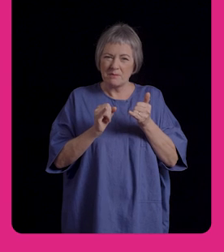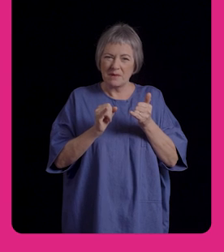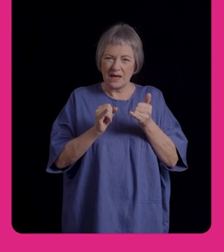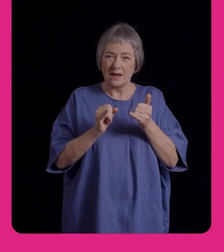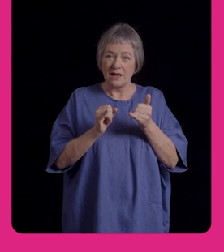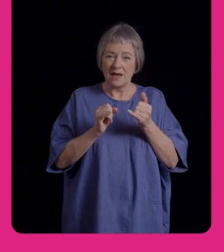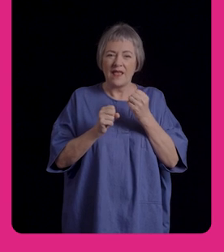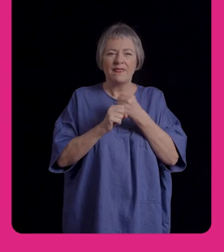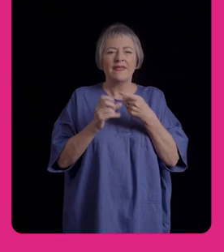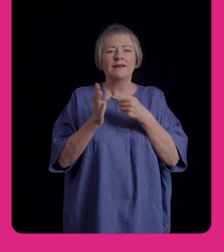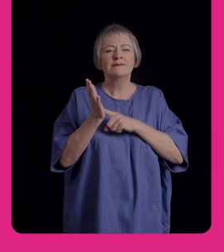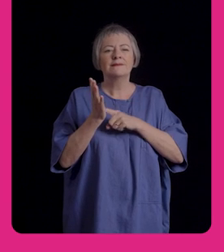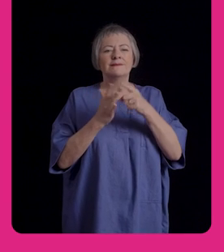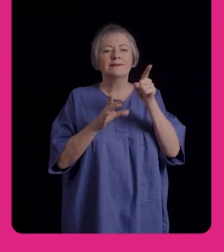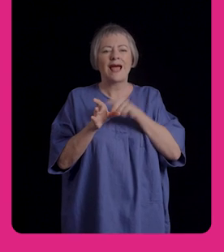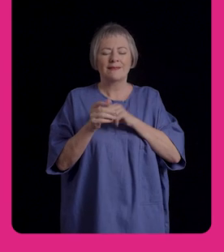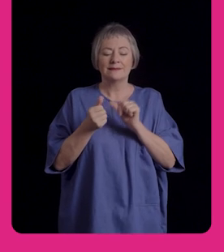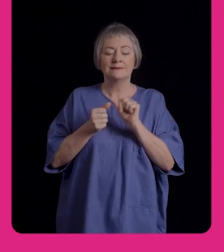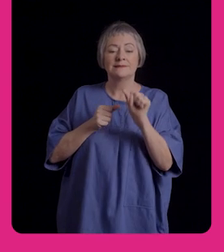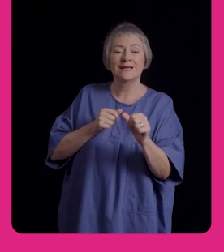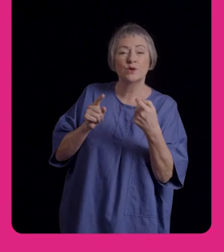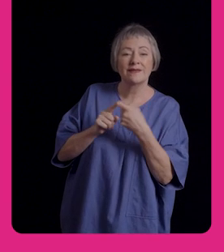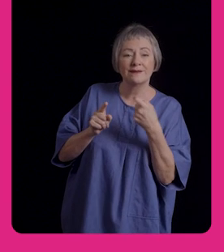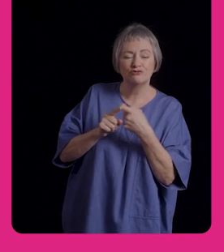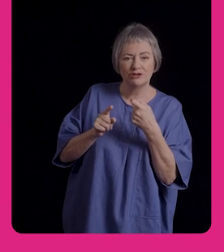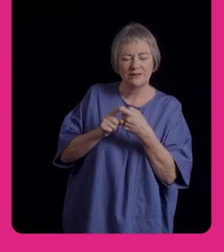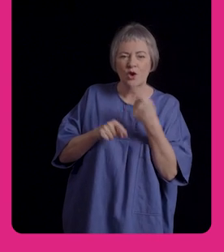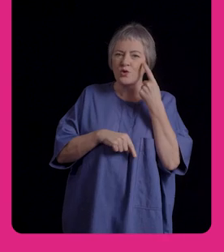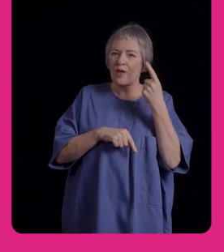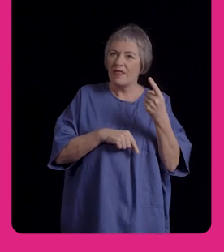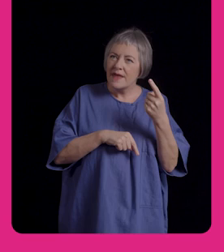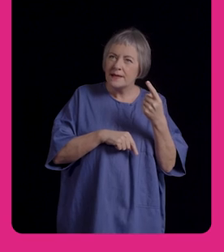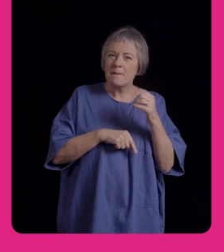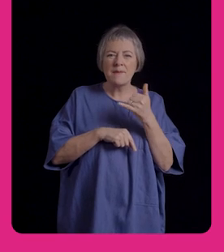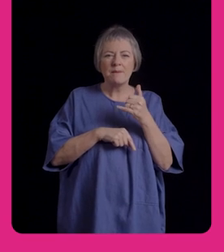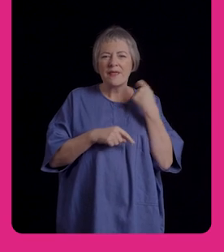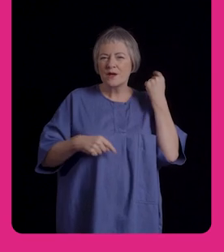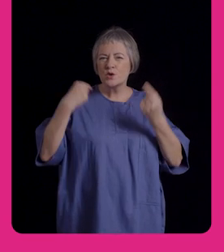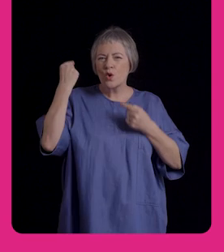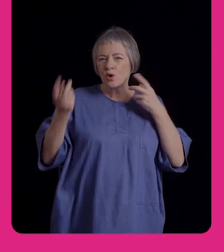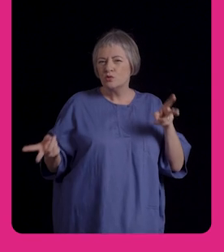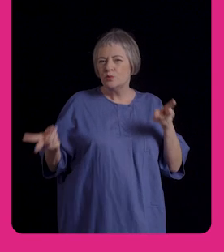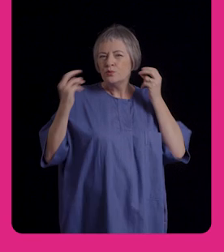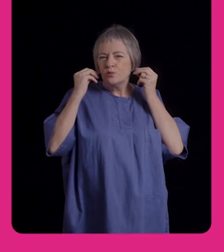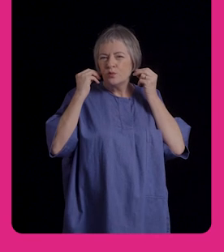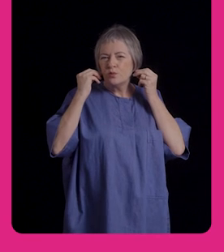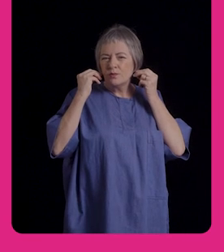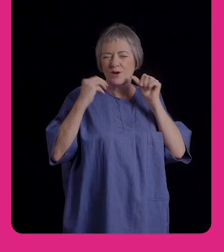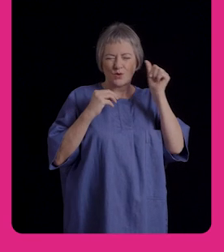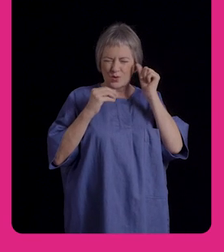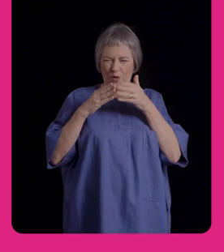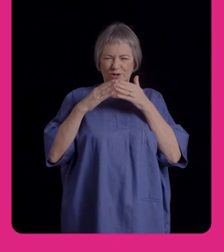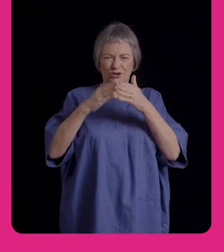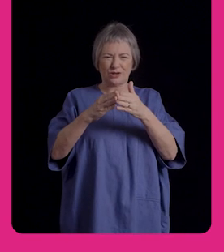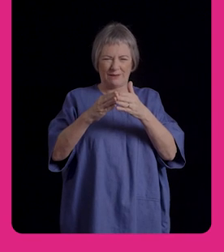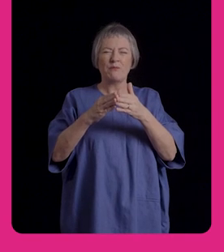by the like galley, like near the kitchen and stuff. You think that probably the noises that you heard, you know,